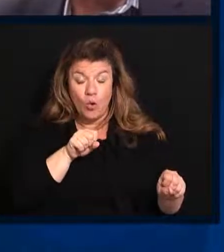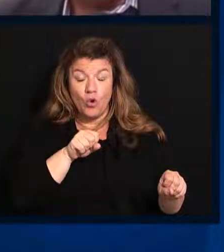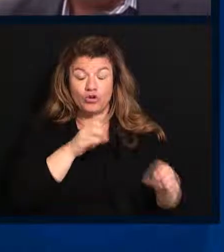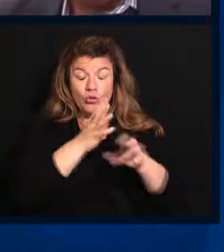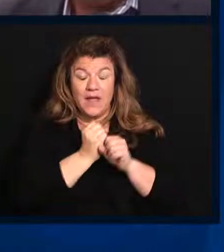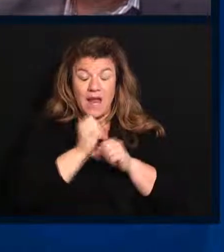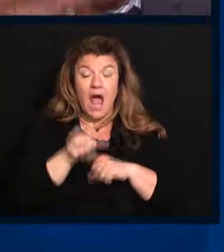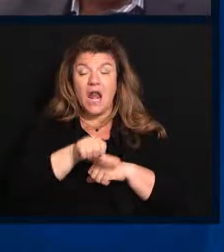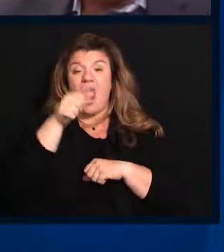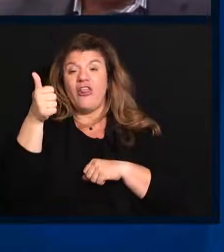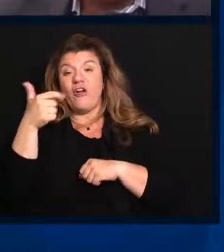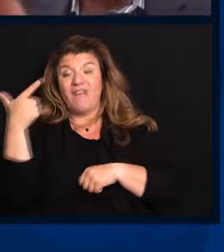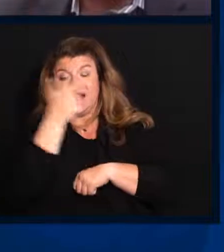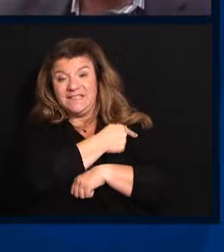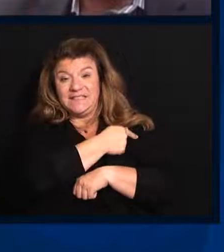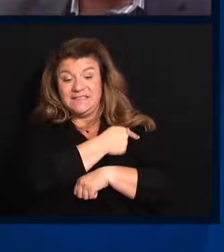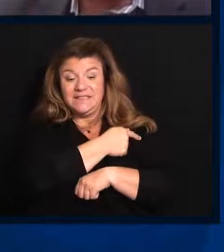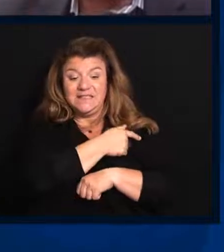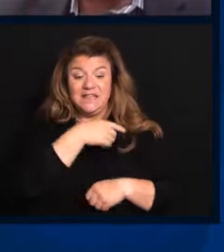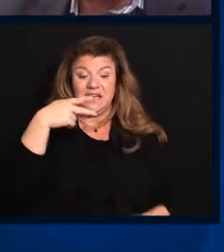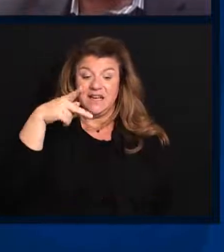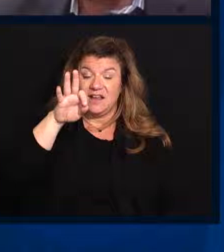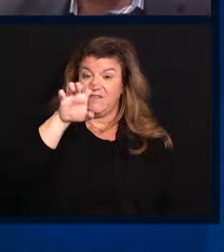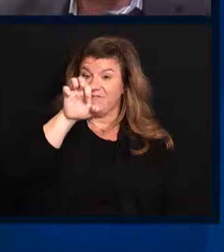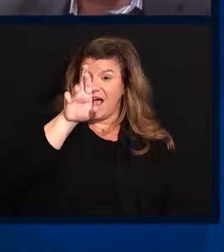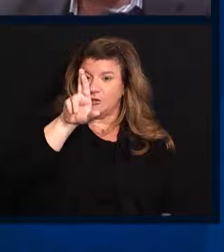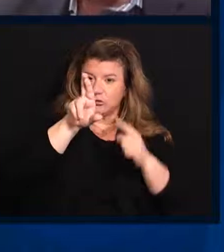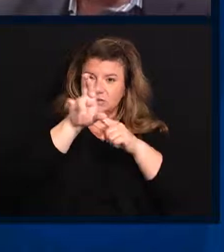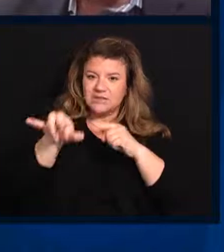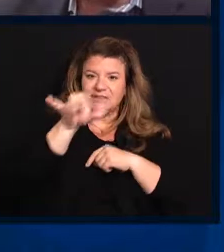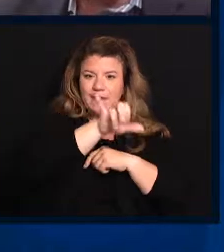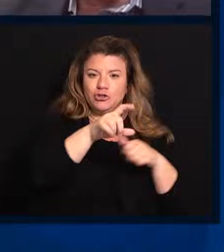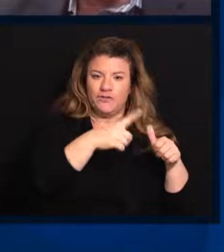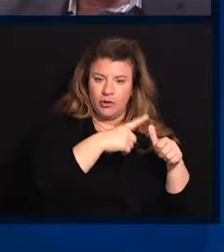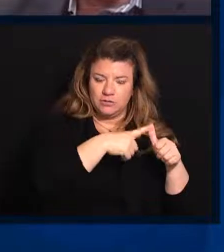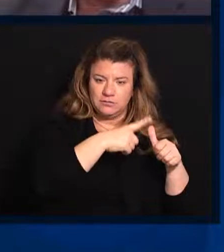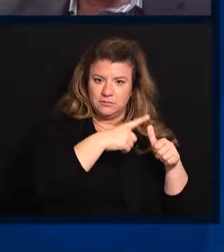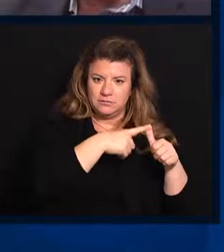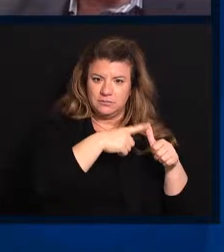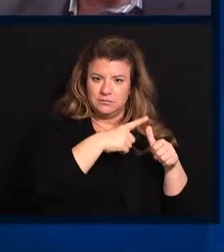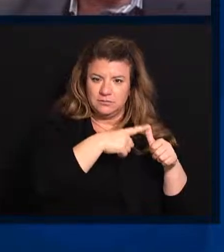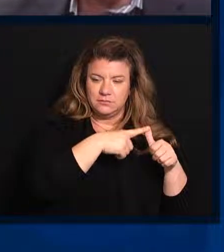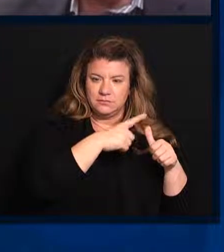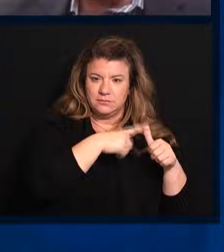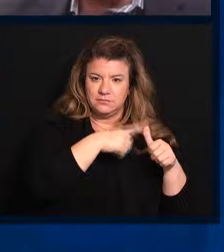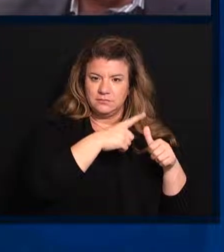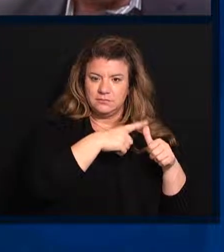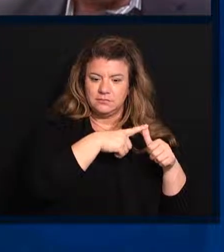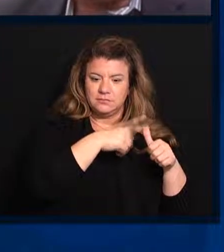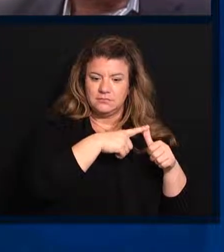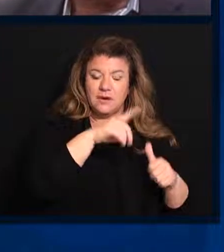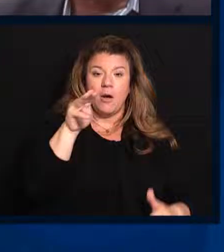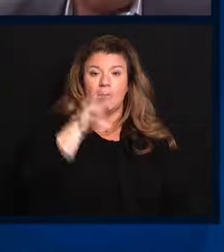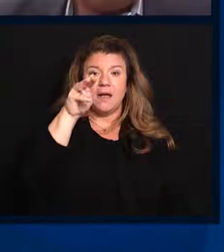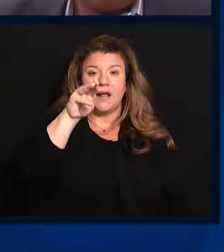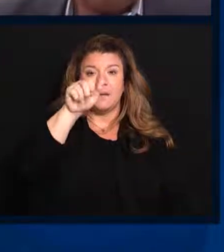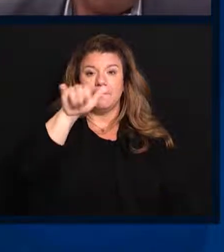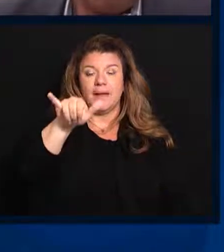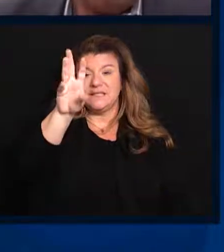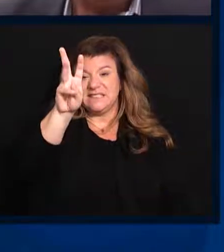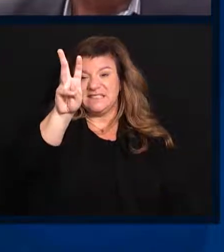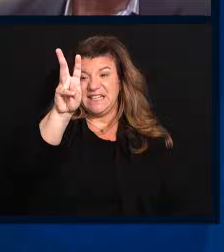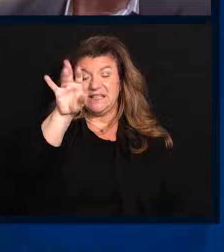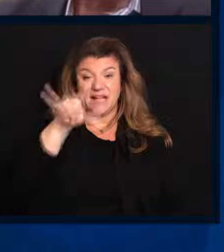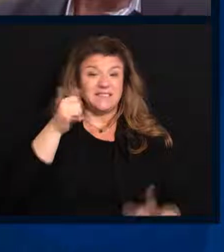another vaccine, and here Pfizer, because that was your first dose on Monday, May 16th, which